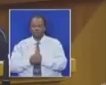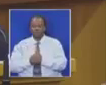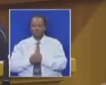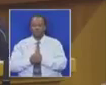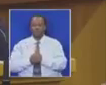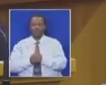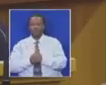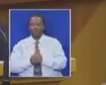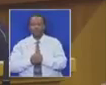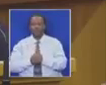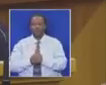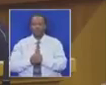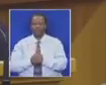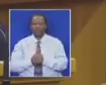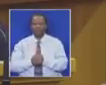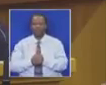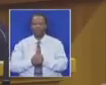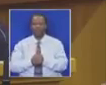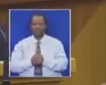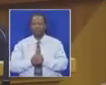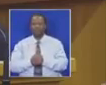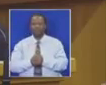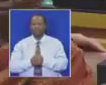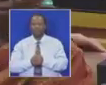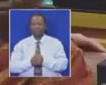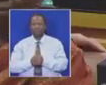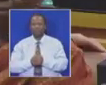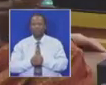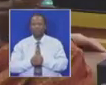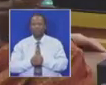I don't think it helps to jump into